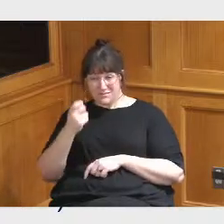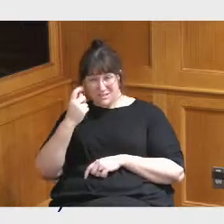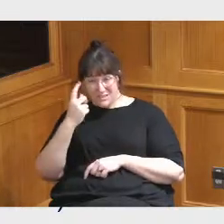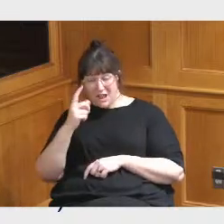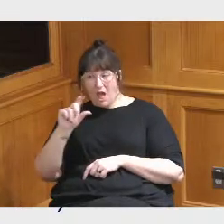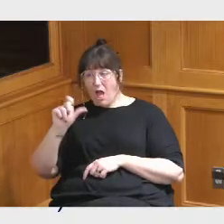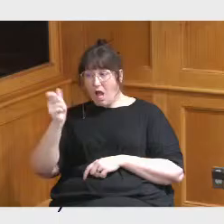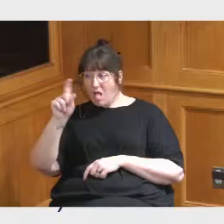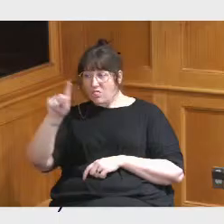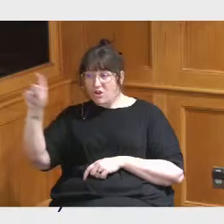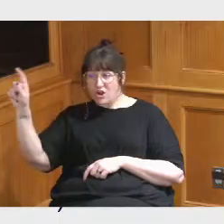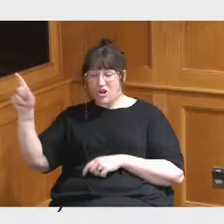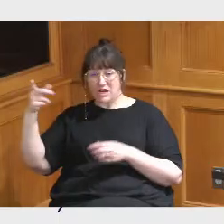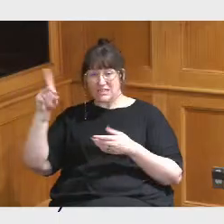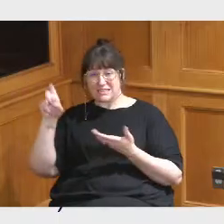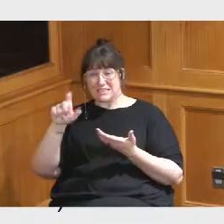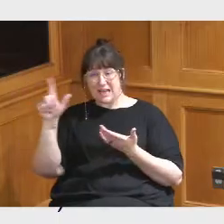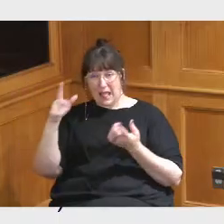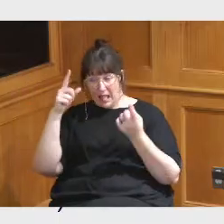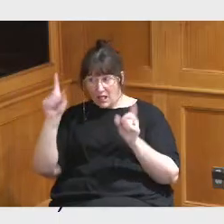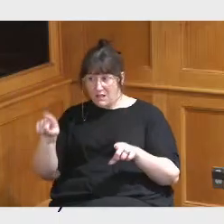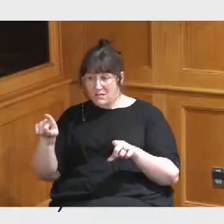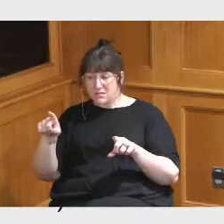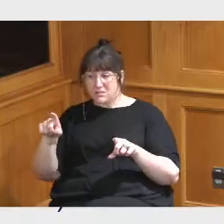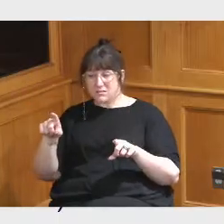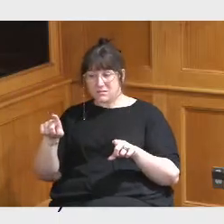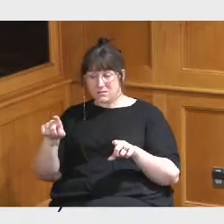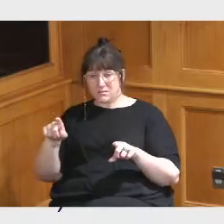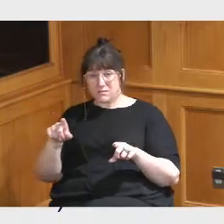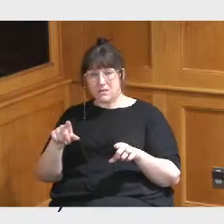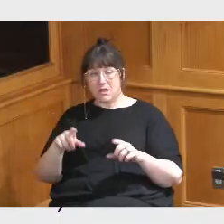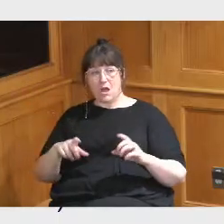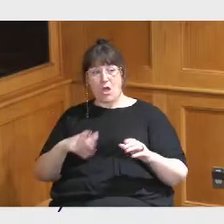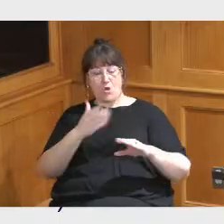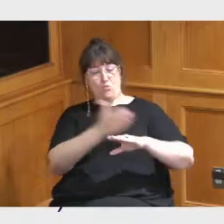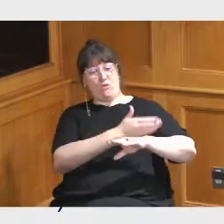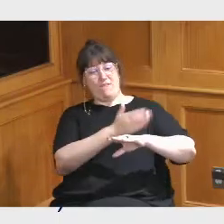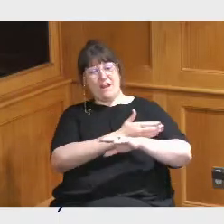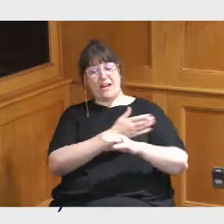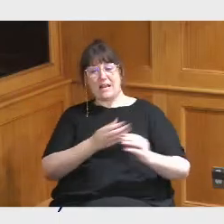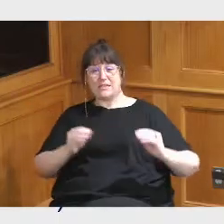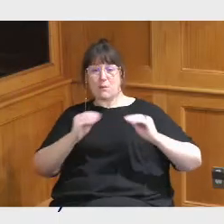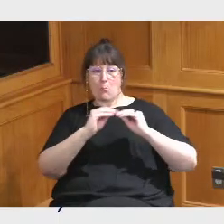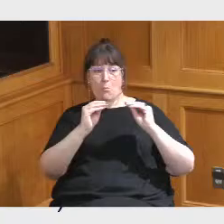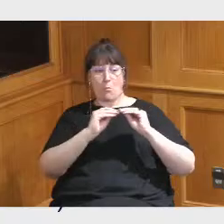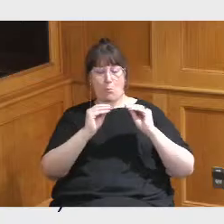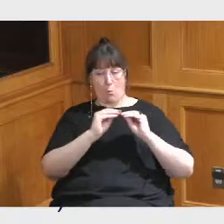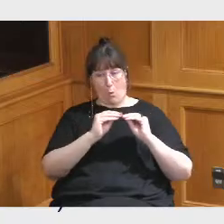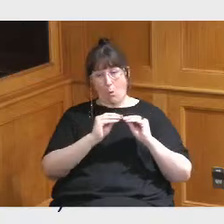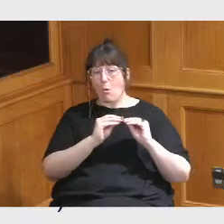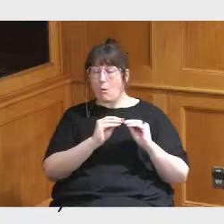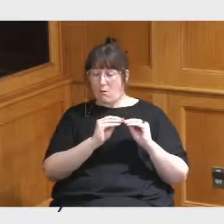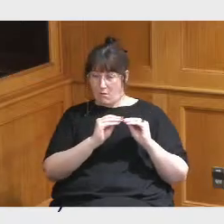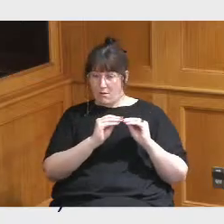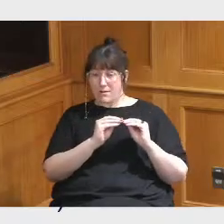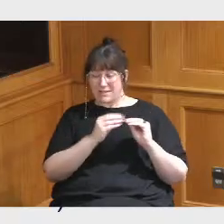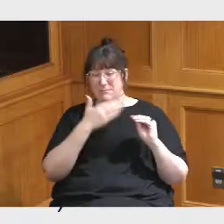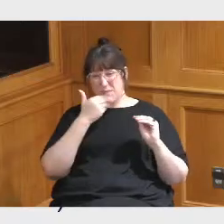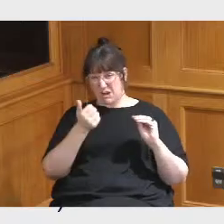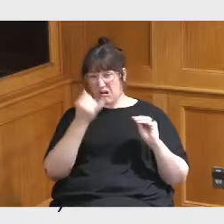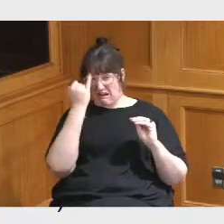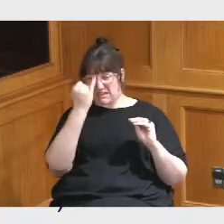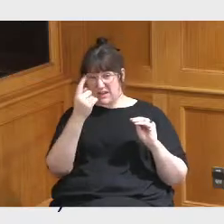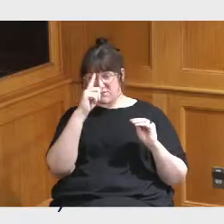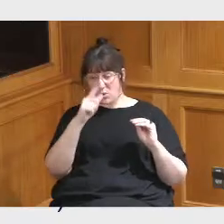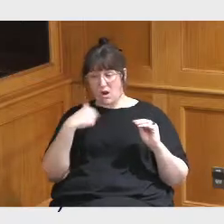recent deals in the NFL, you'll see that our project would be one of the more pragmatic renovation programs in years. You